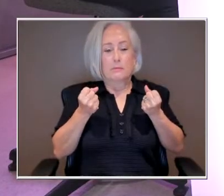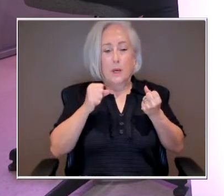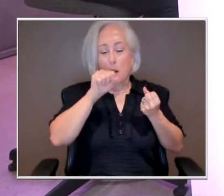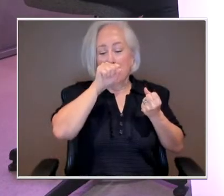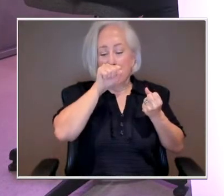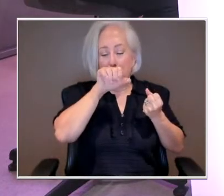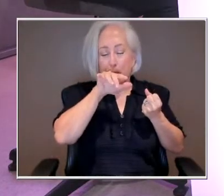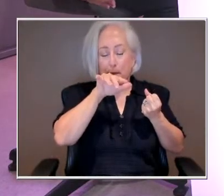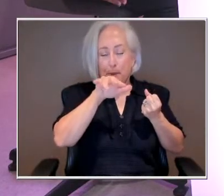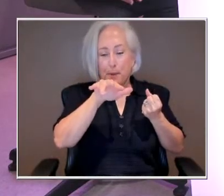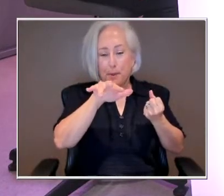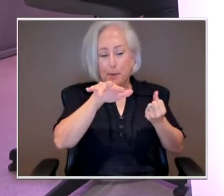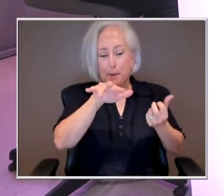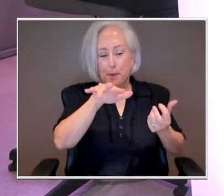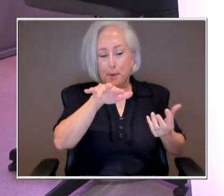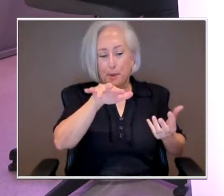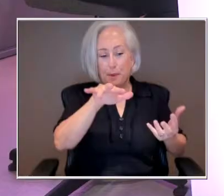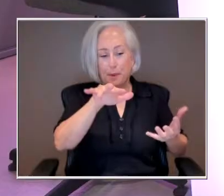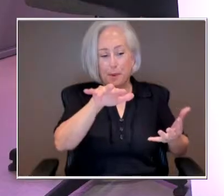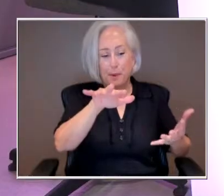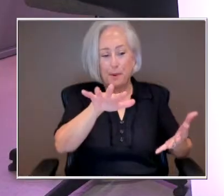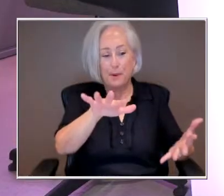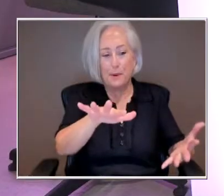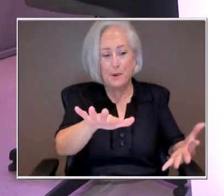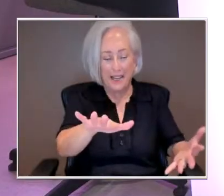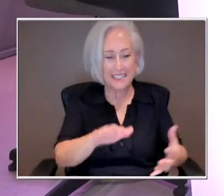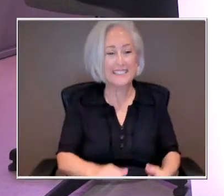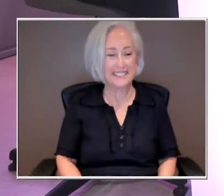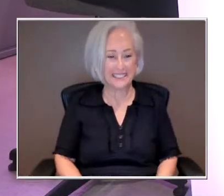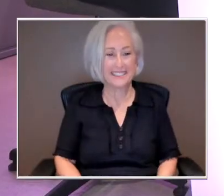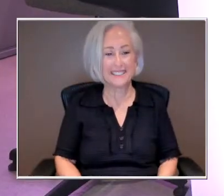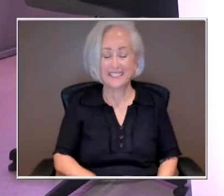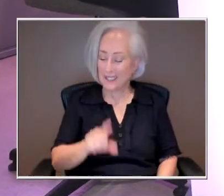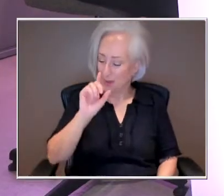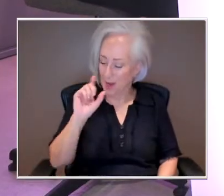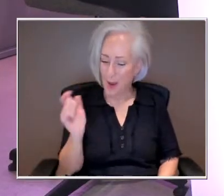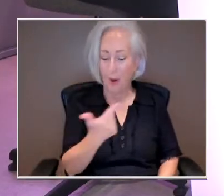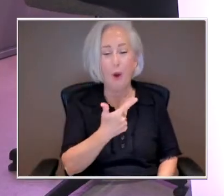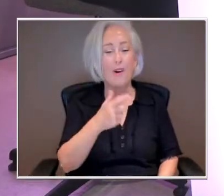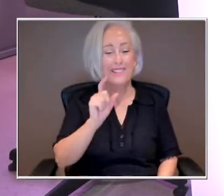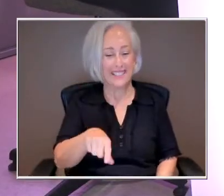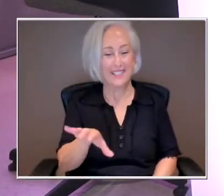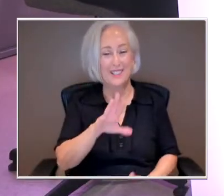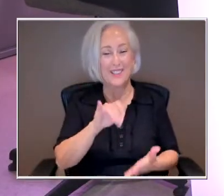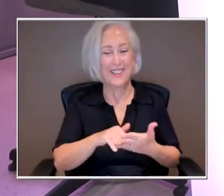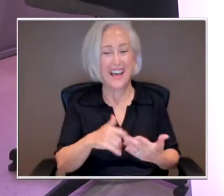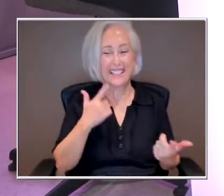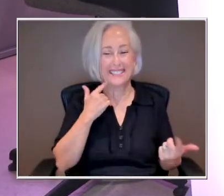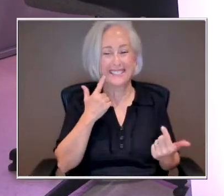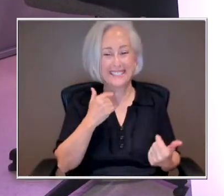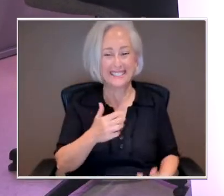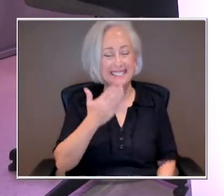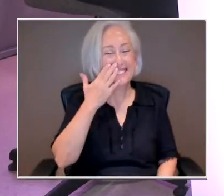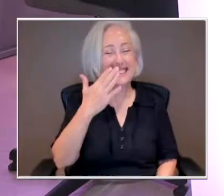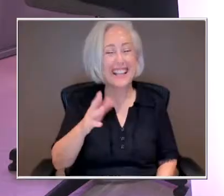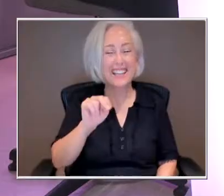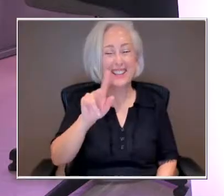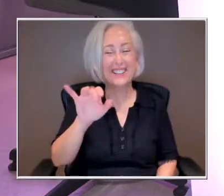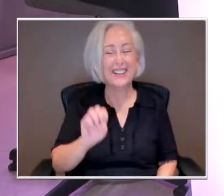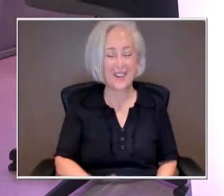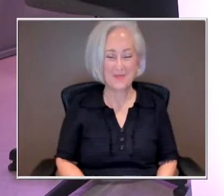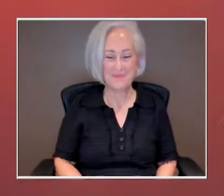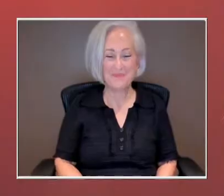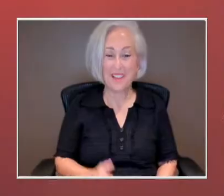exhale, release. I like that. We all need to do that. Yes, we'll be doing that too. Thank you, Nicole. Thank you. And thank you